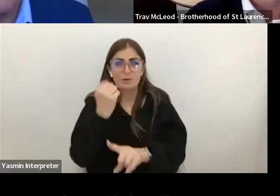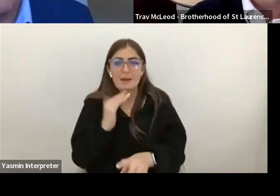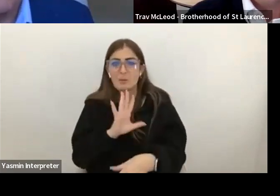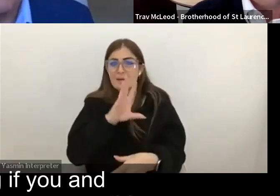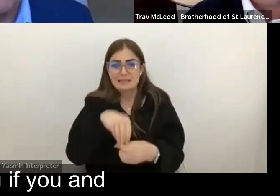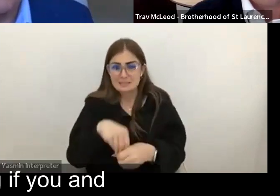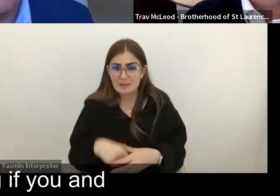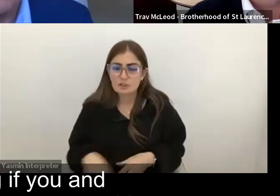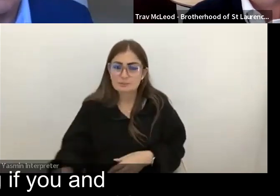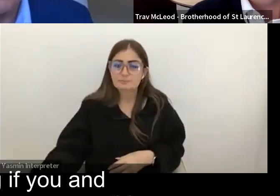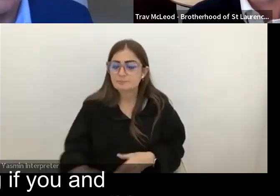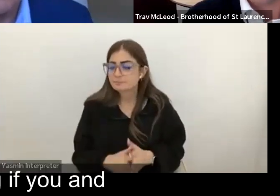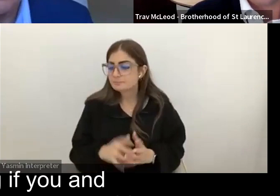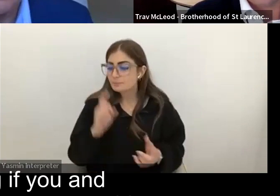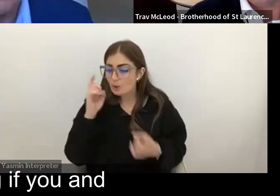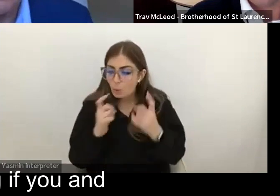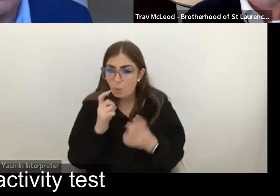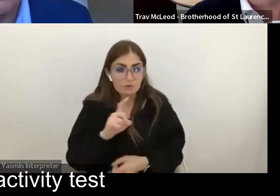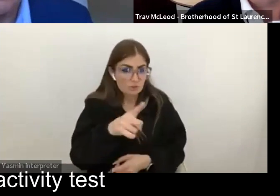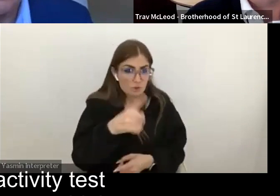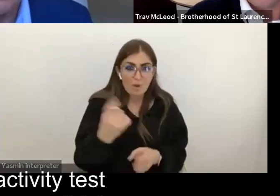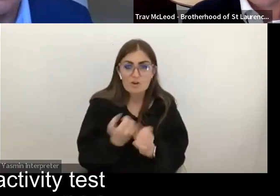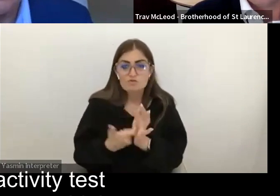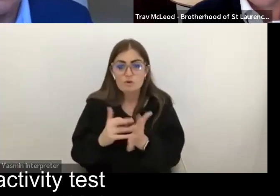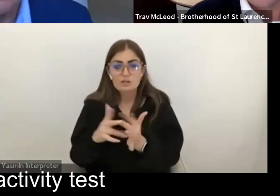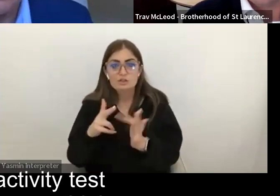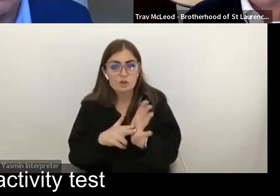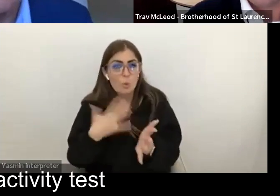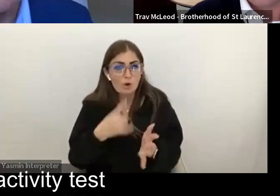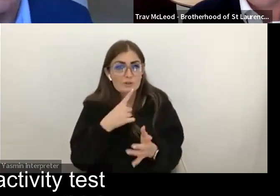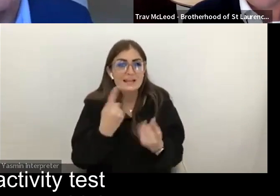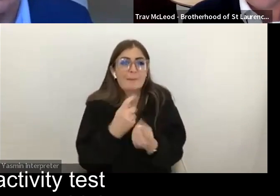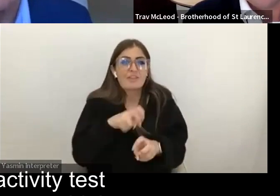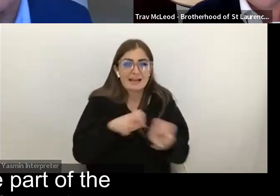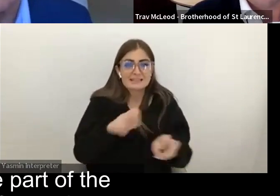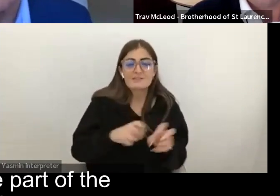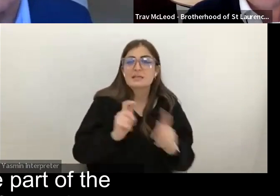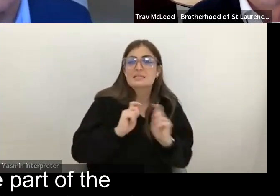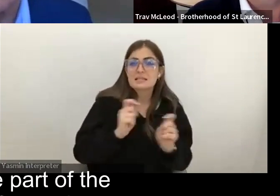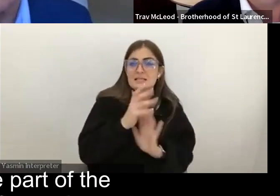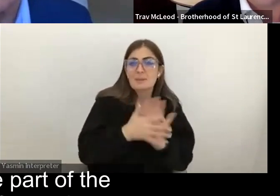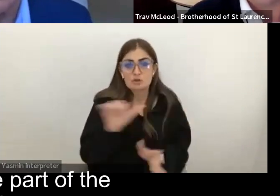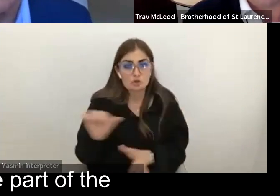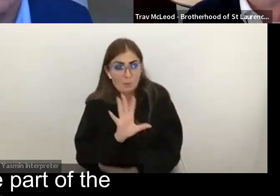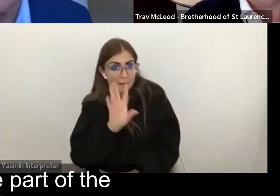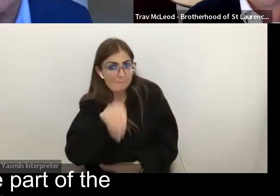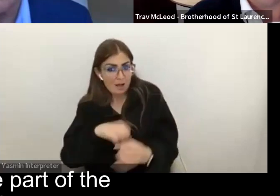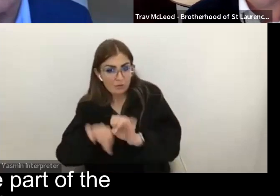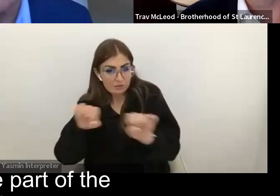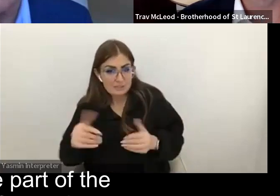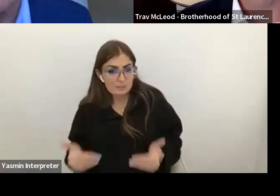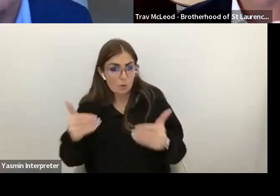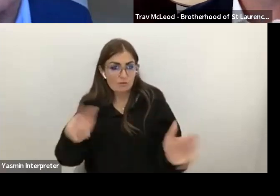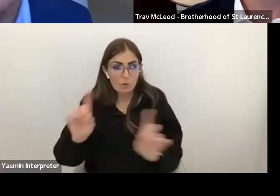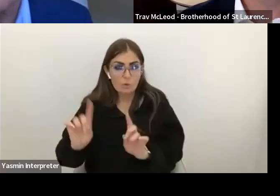participation. Wondering if you and Gretchen want to say something about the activity test and whether you think it should be part of the system going forward or